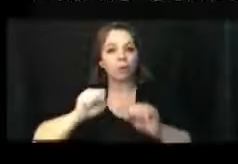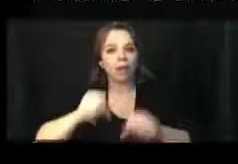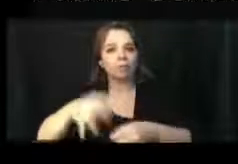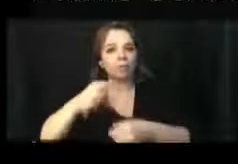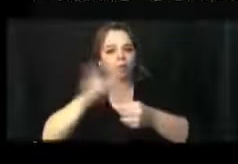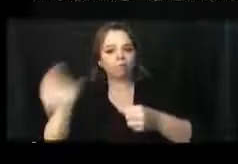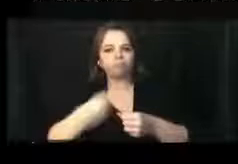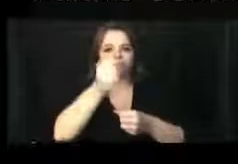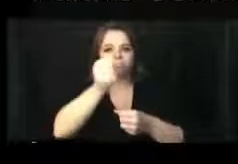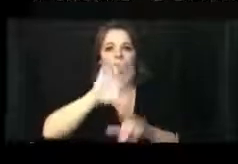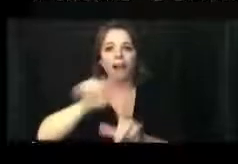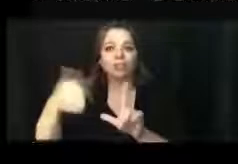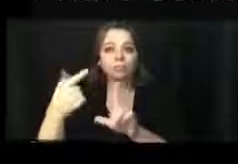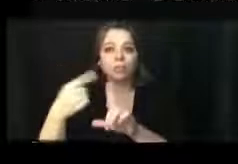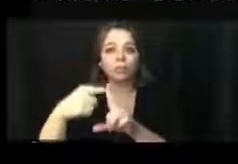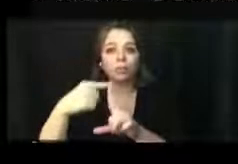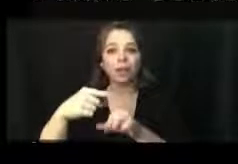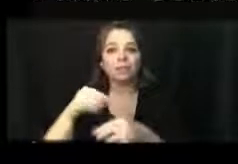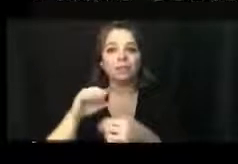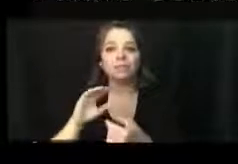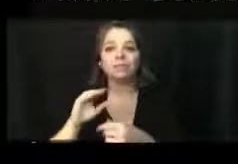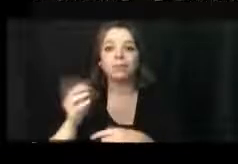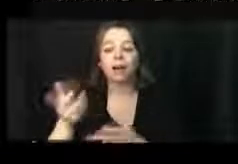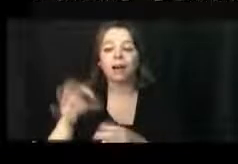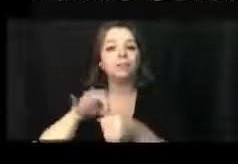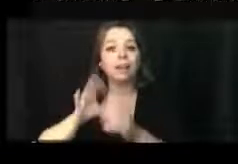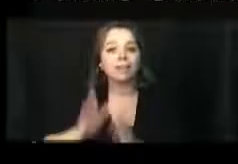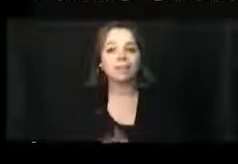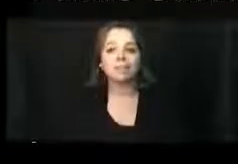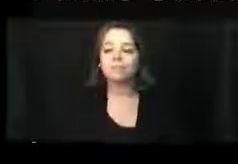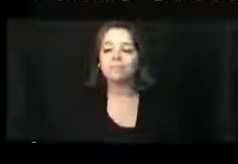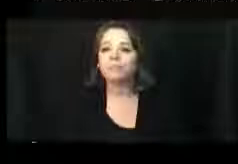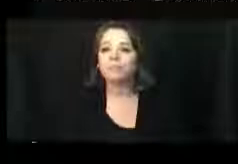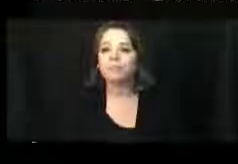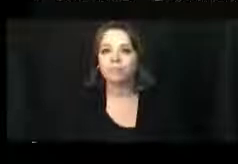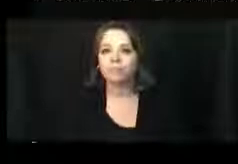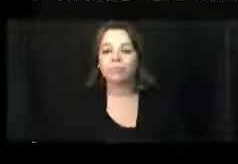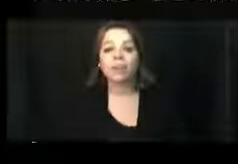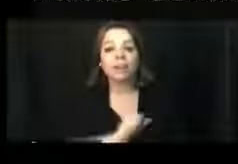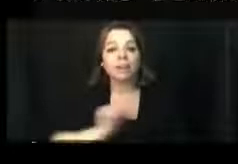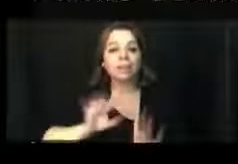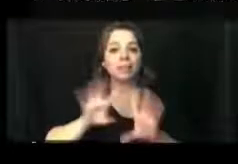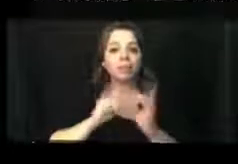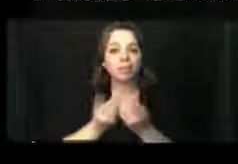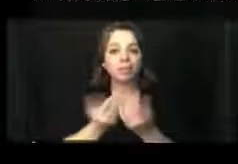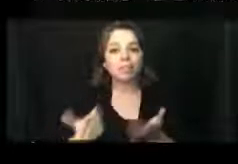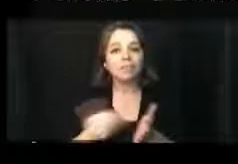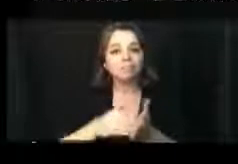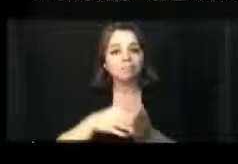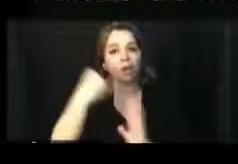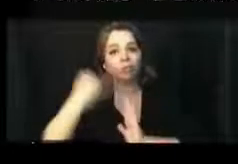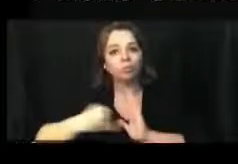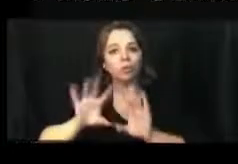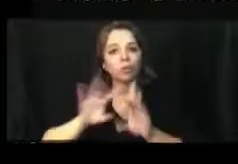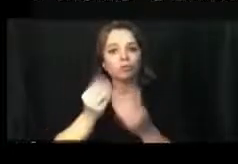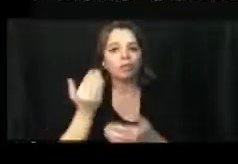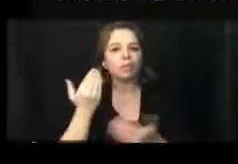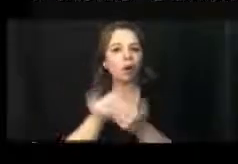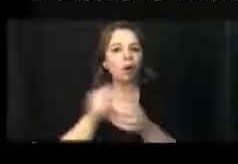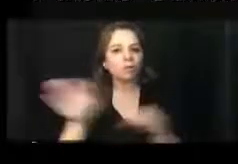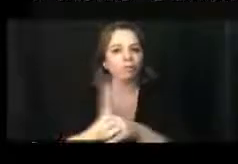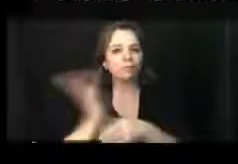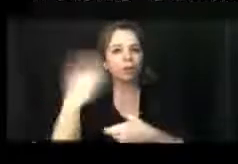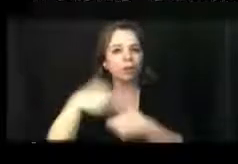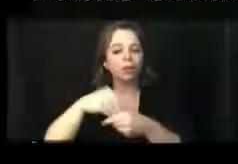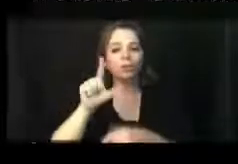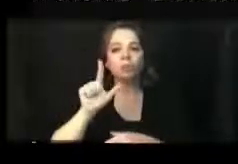candidates. When it comes to our assembly districts, we're able to just draw, again, an assembly district that almost fully captures all the city of Long Beach boundaries